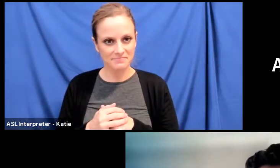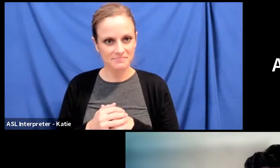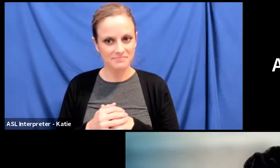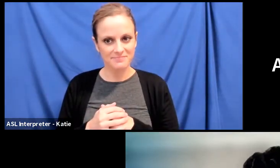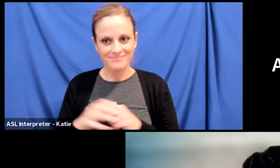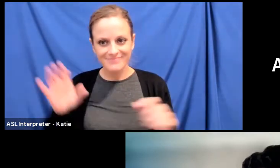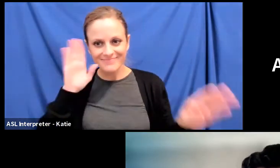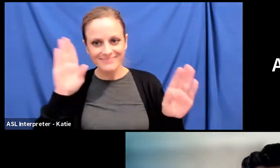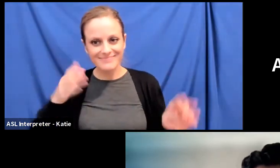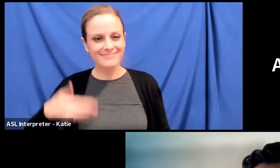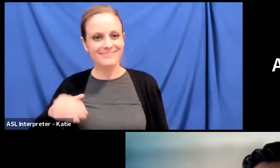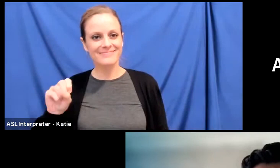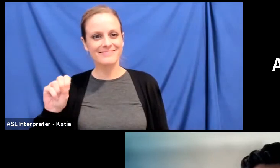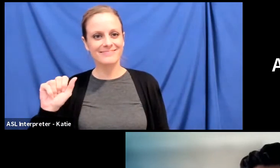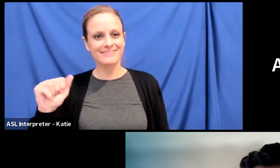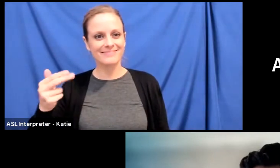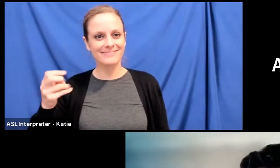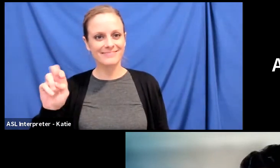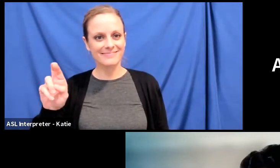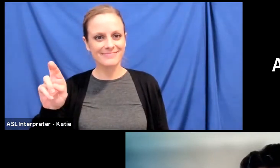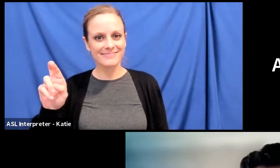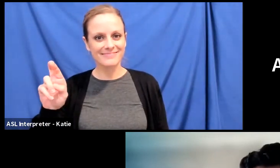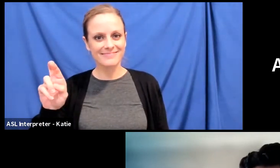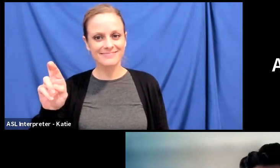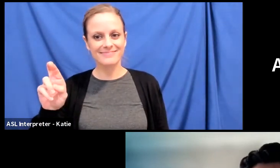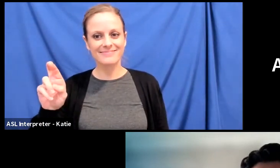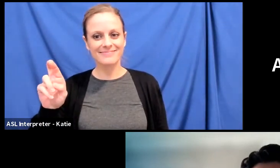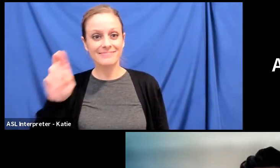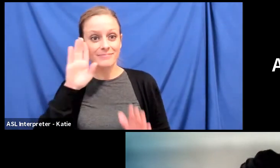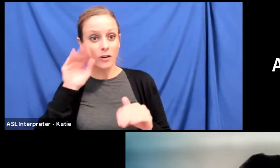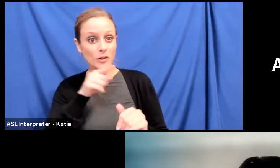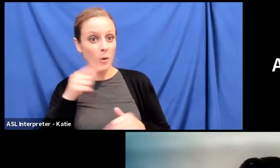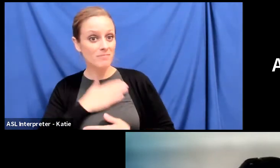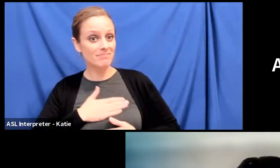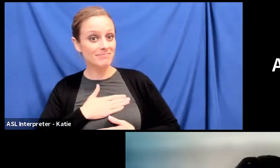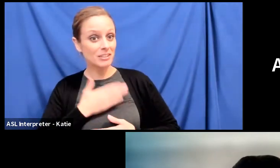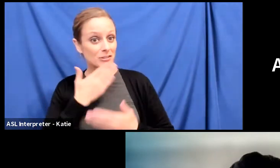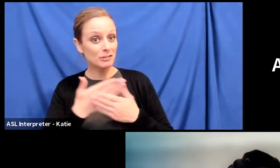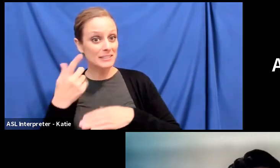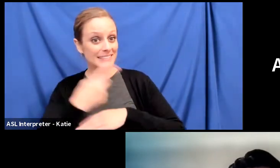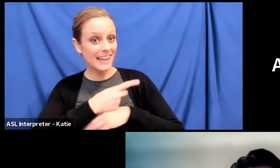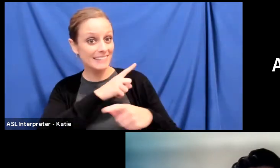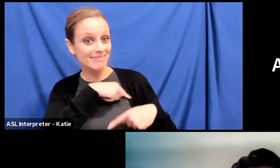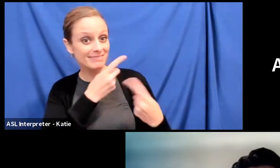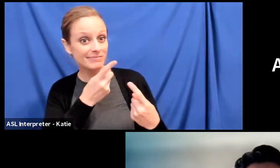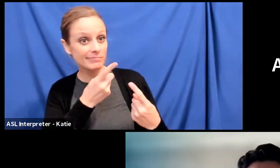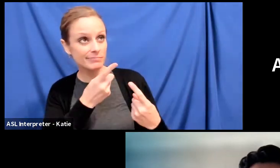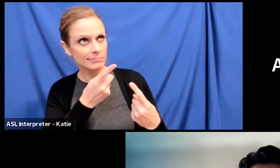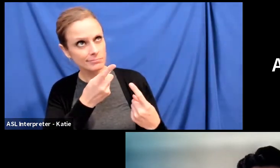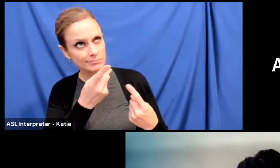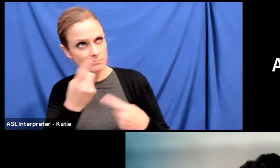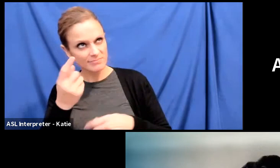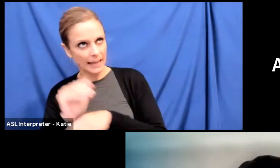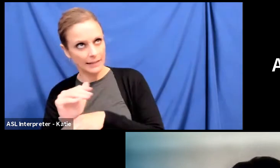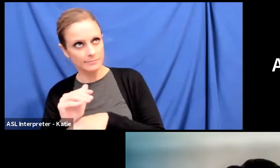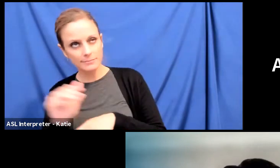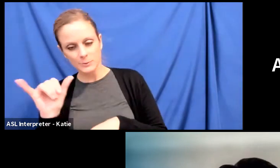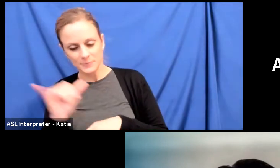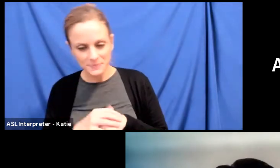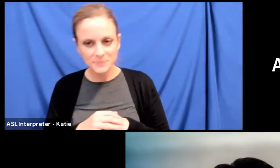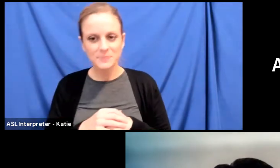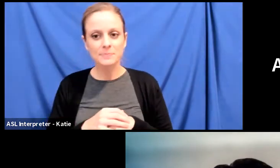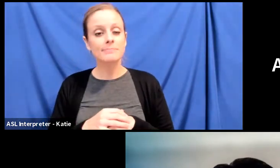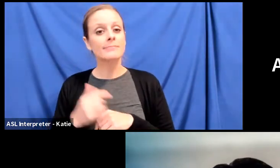Hi everyone. I'm Saher. I hope you guys are having a good day/night.